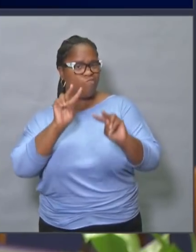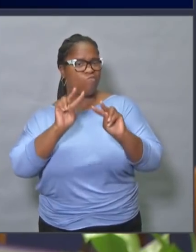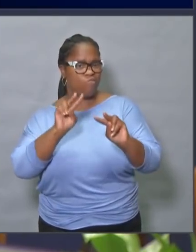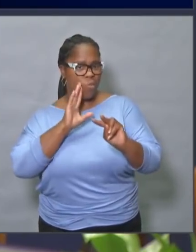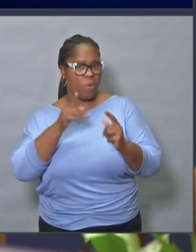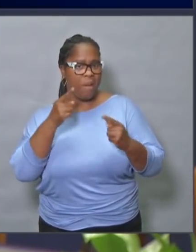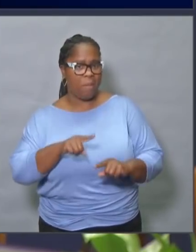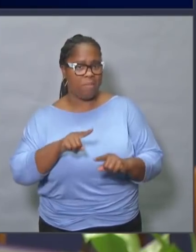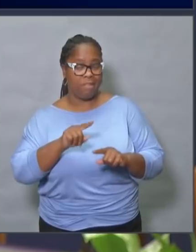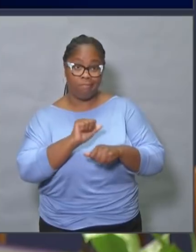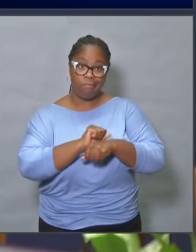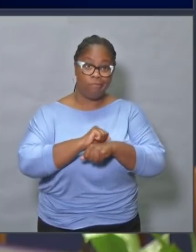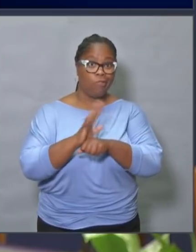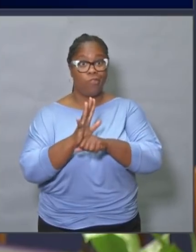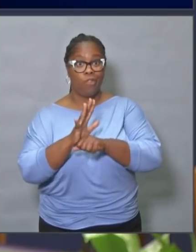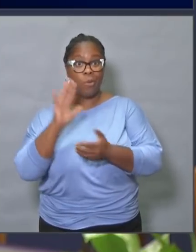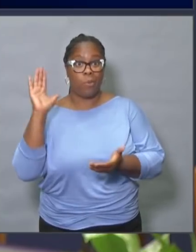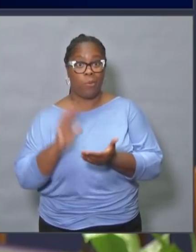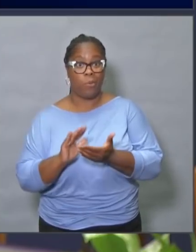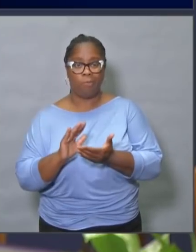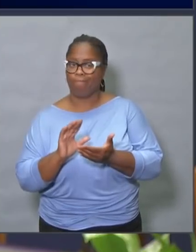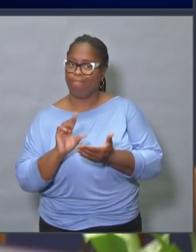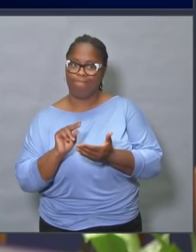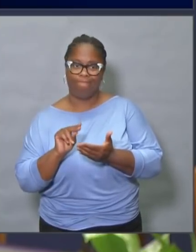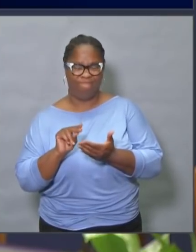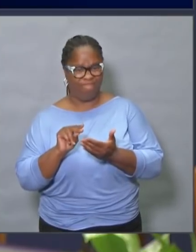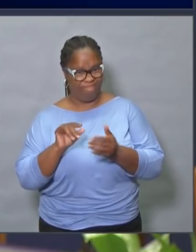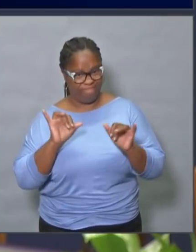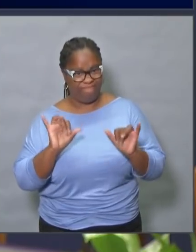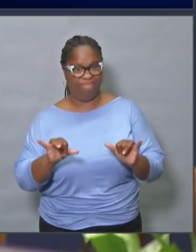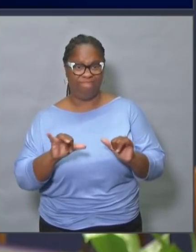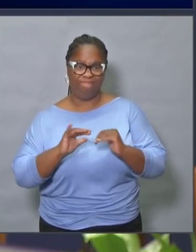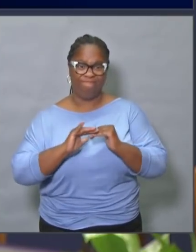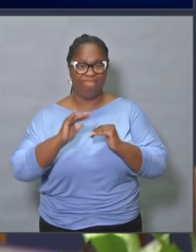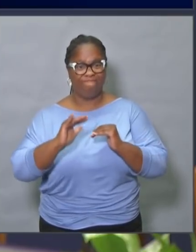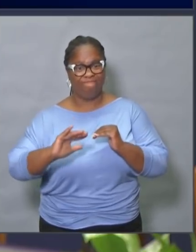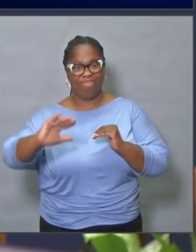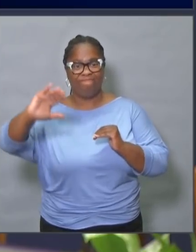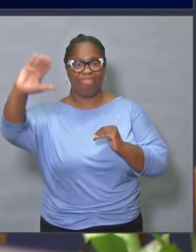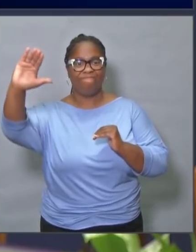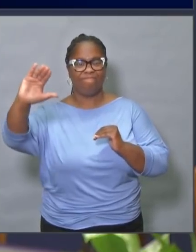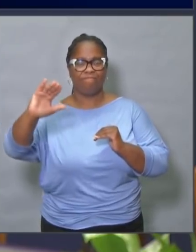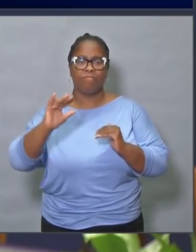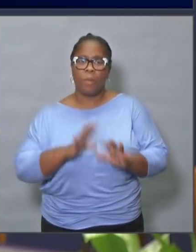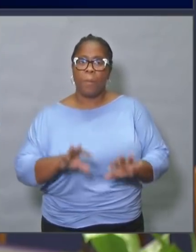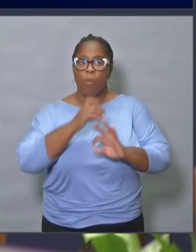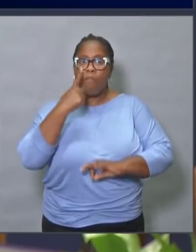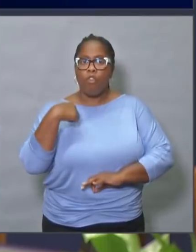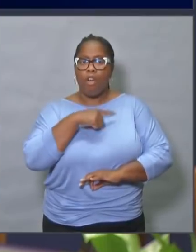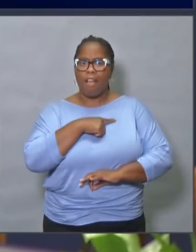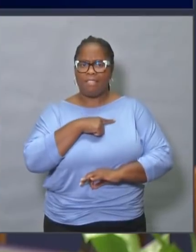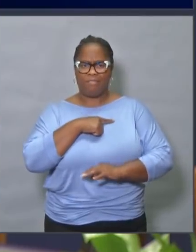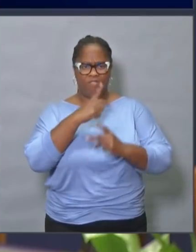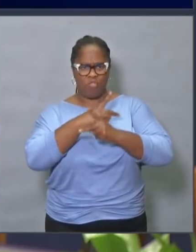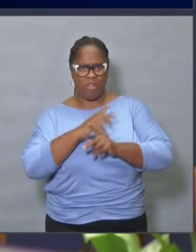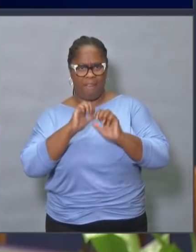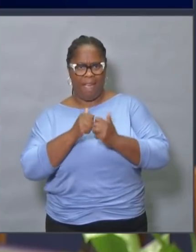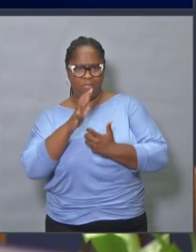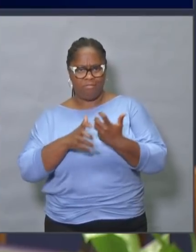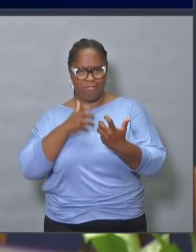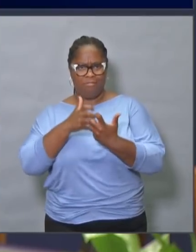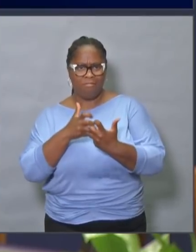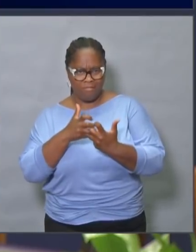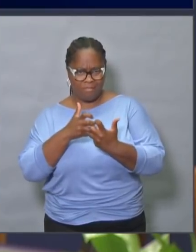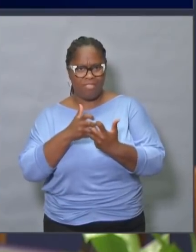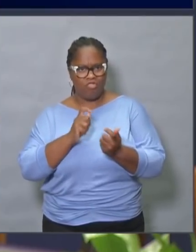virus is here to stay. It is up to us to learn how to coexist with the COVID-19 and adapt our daily lives to